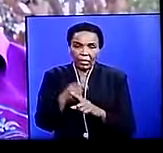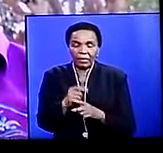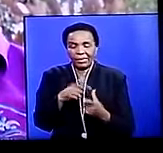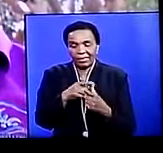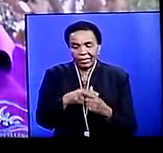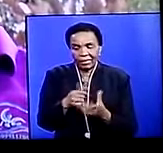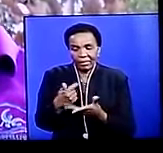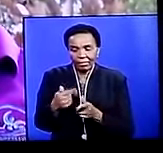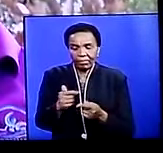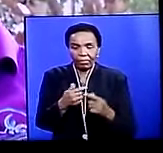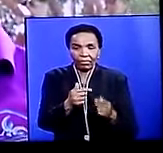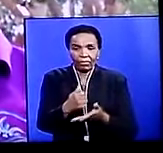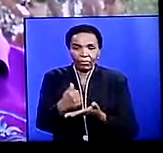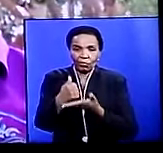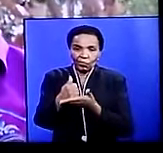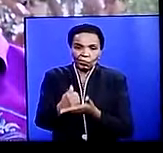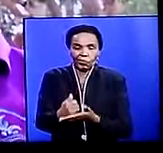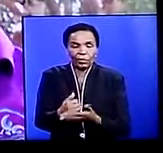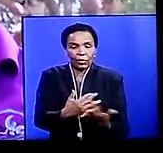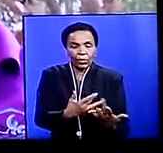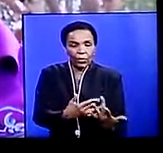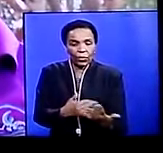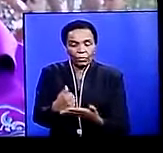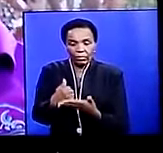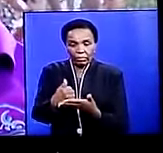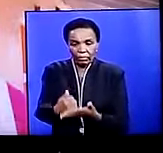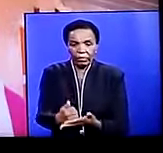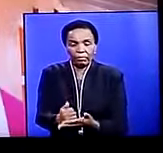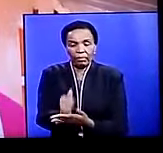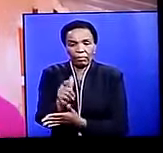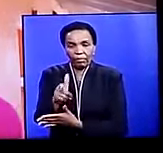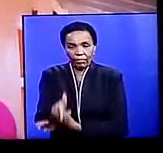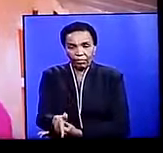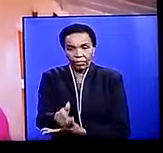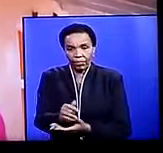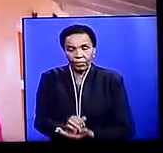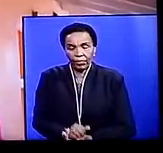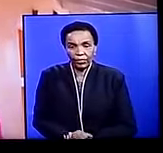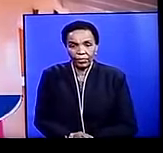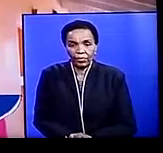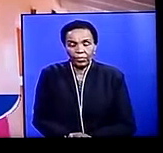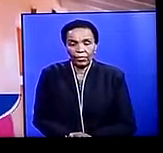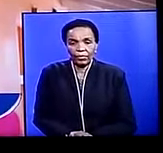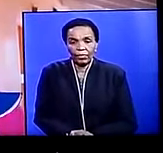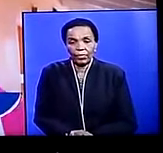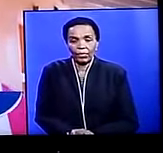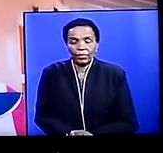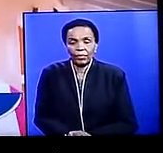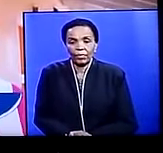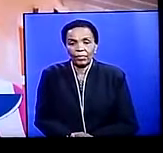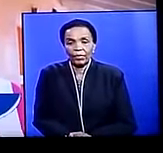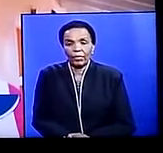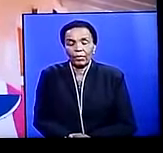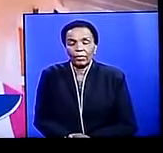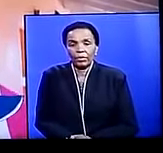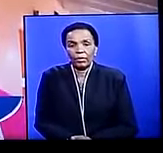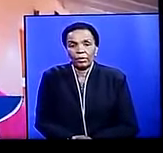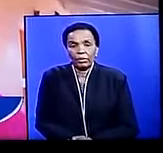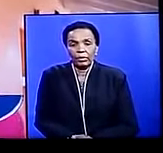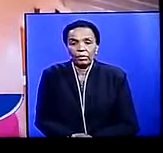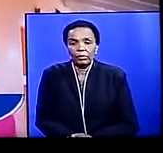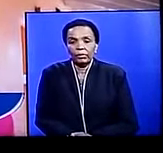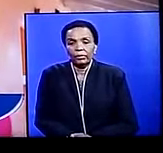mobilize up until the time whereby help can come. What's the main value of this course? You find that